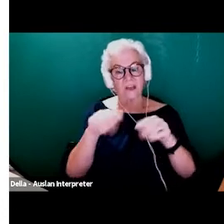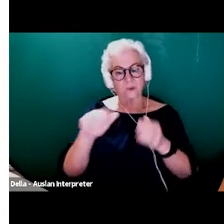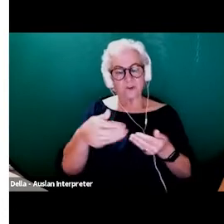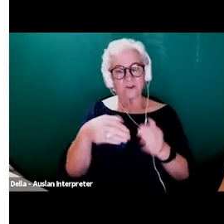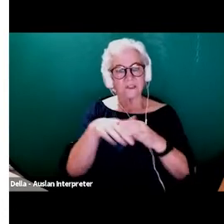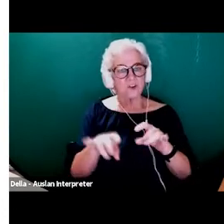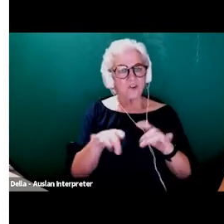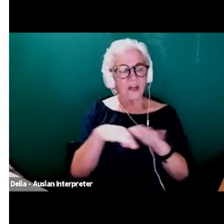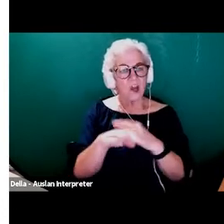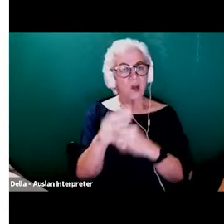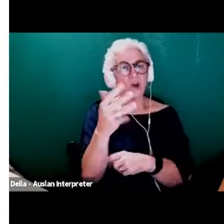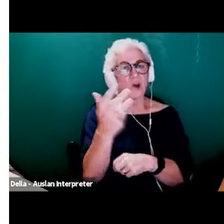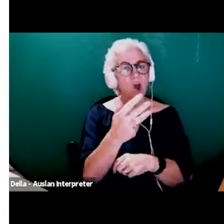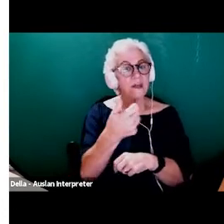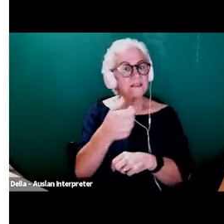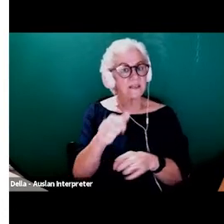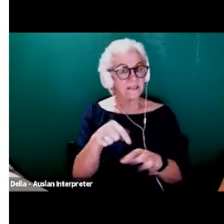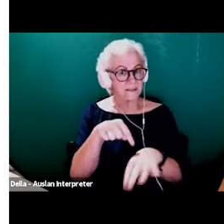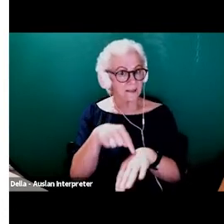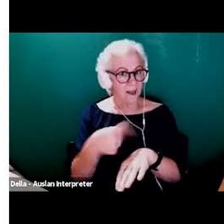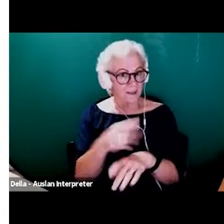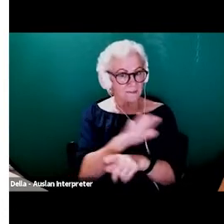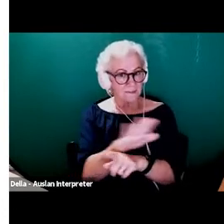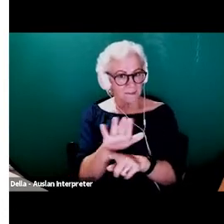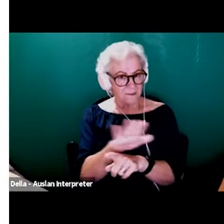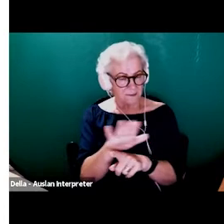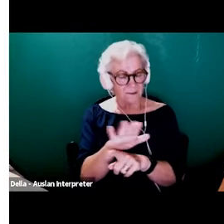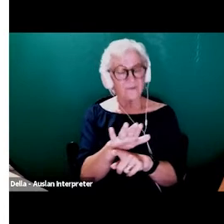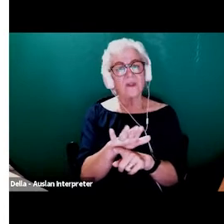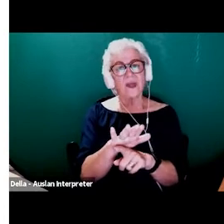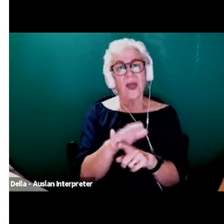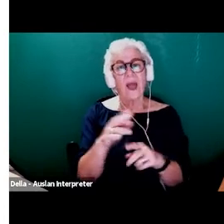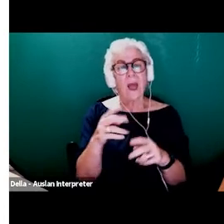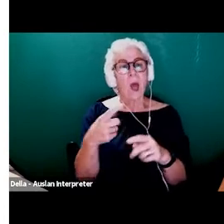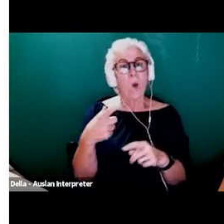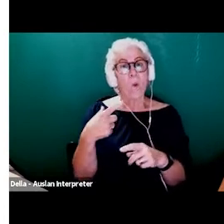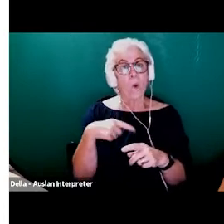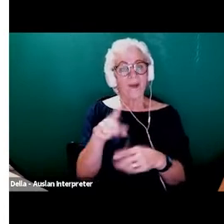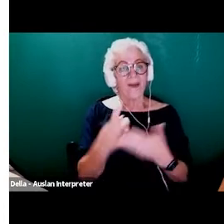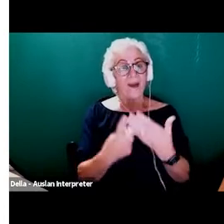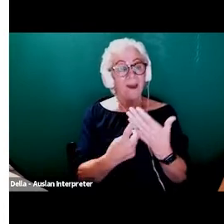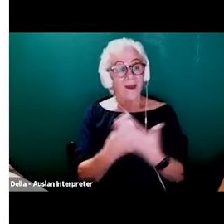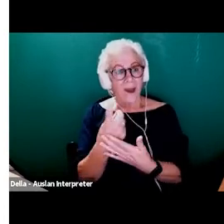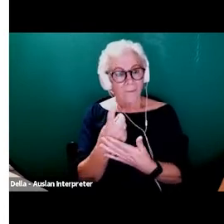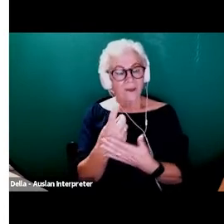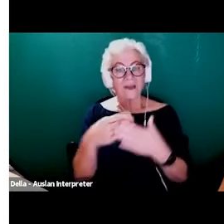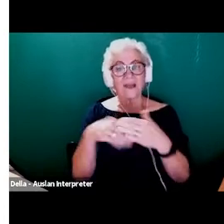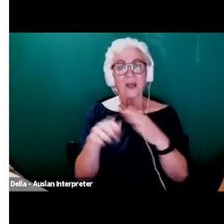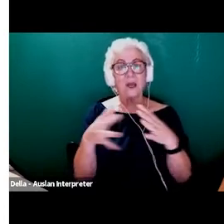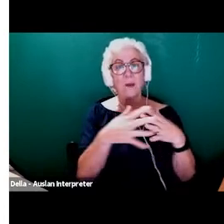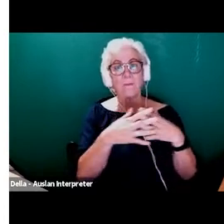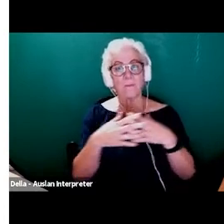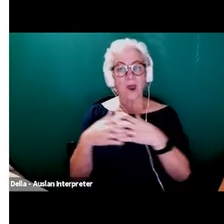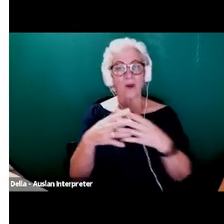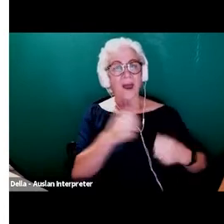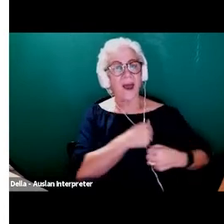late 1960s. And part of the prompter for that was actually US